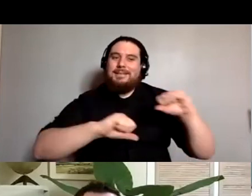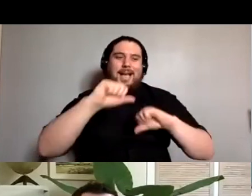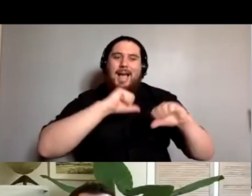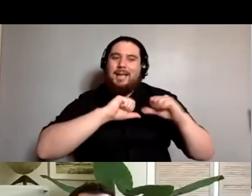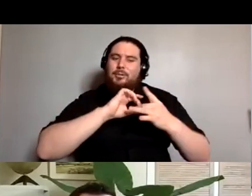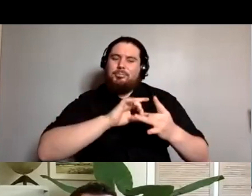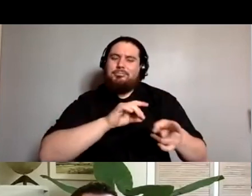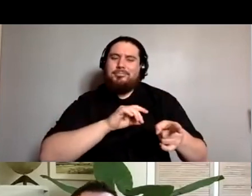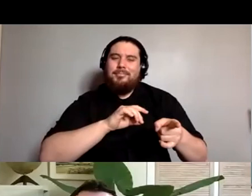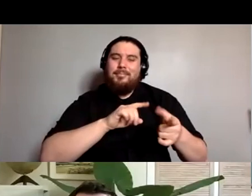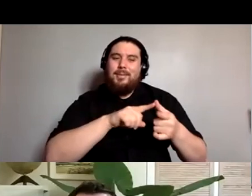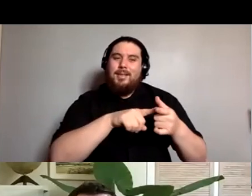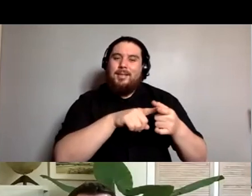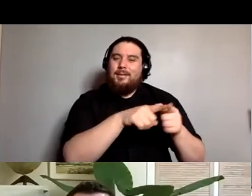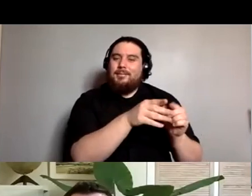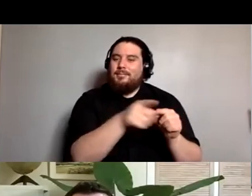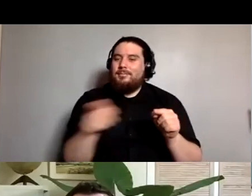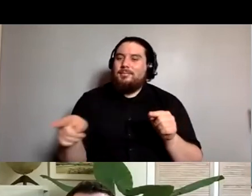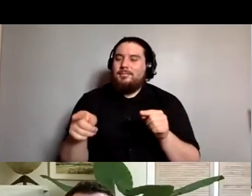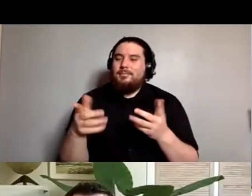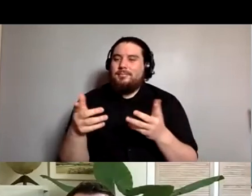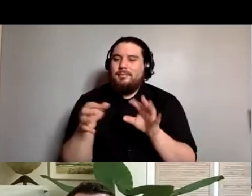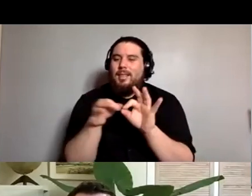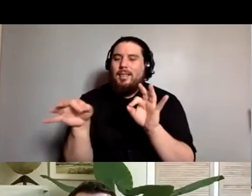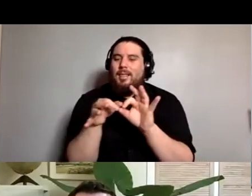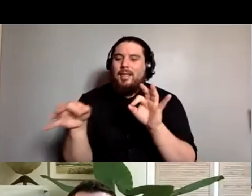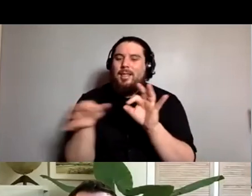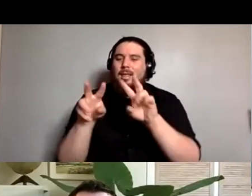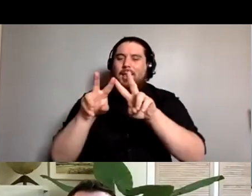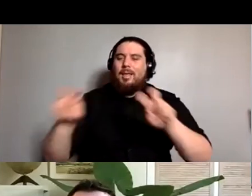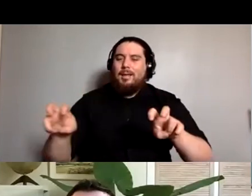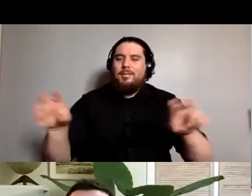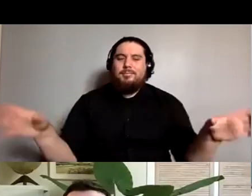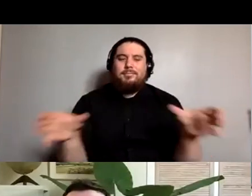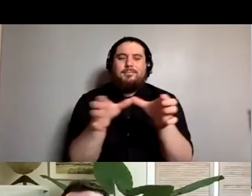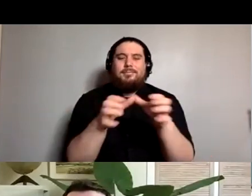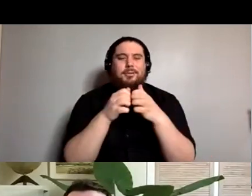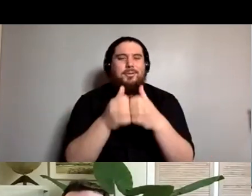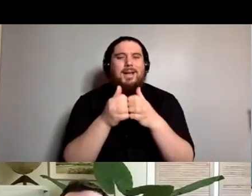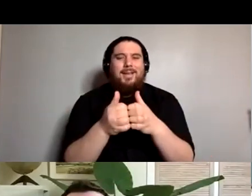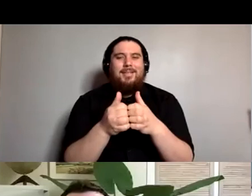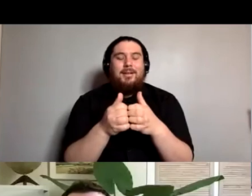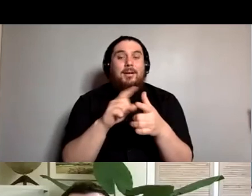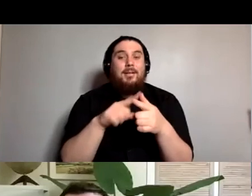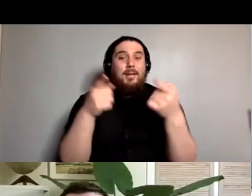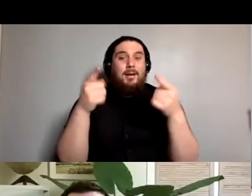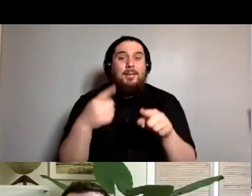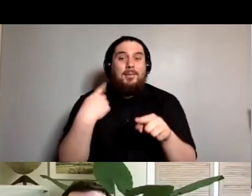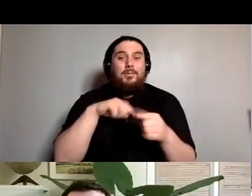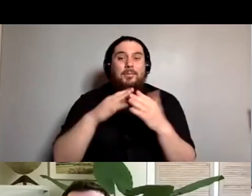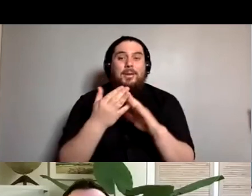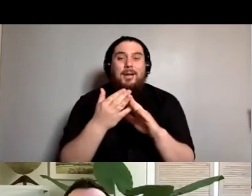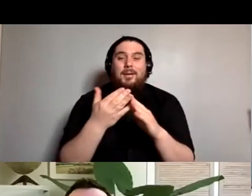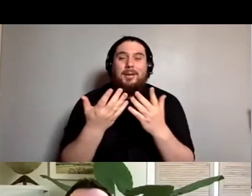and then putting prescriptive analytics on top of it. So we're we're then automating something that's not